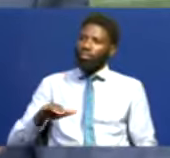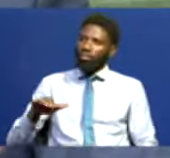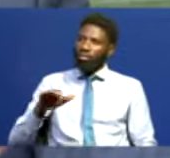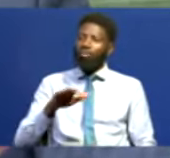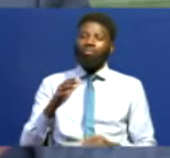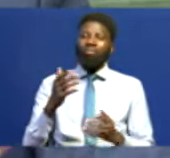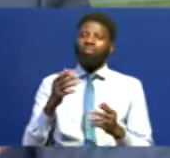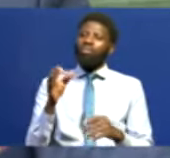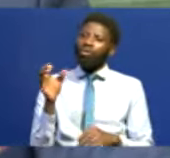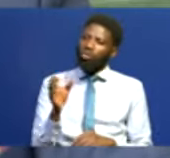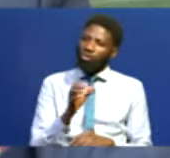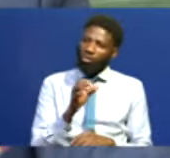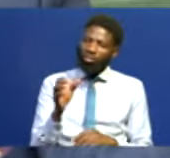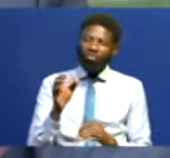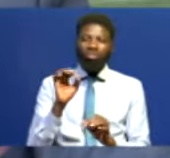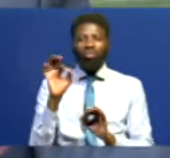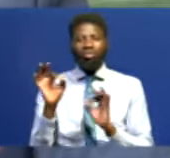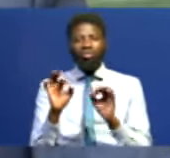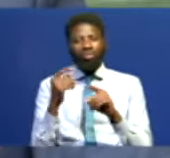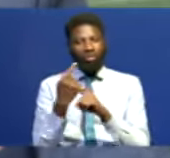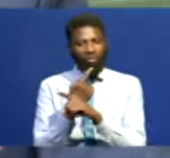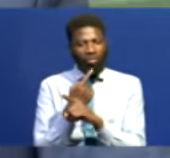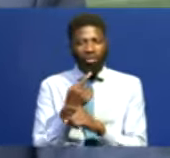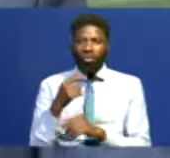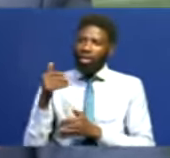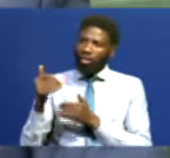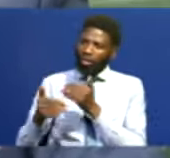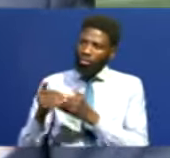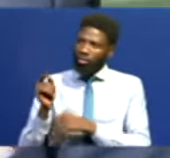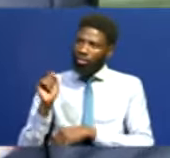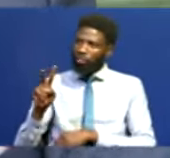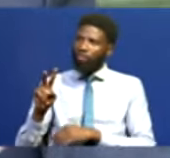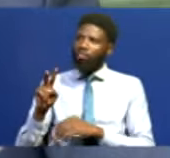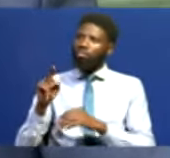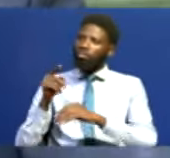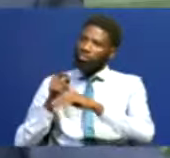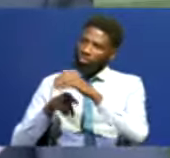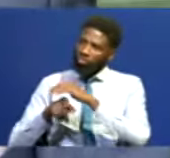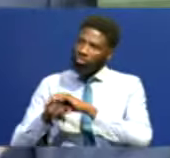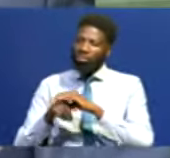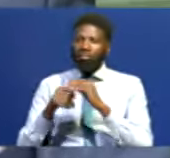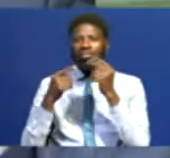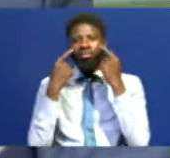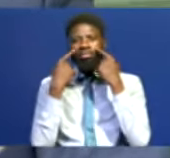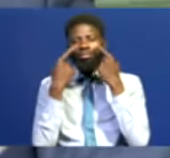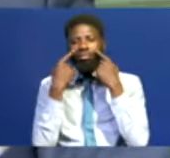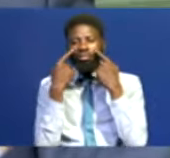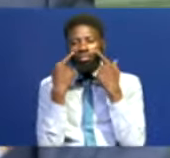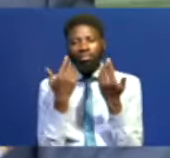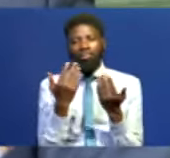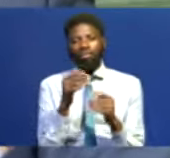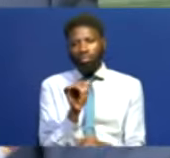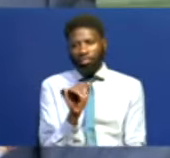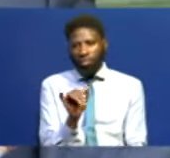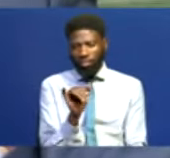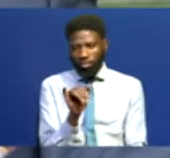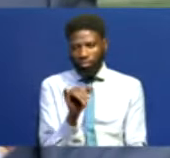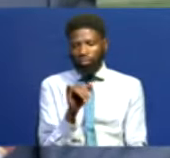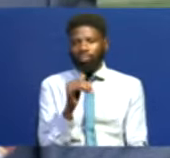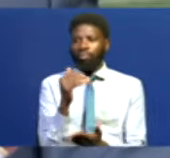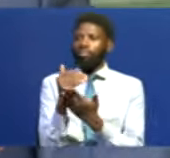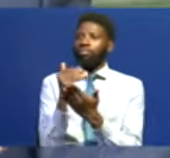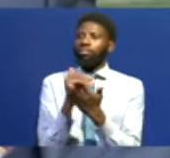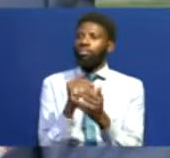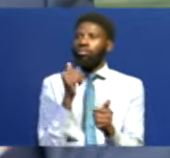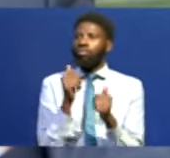halls and the neighbors who had TVs to just peep and see this show, which